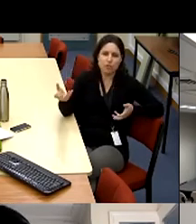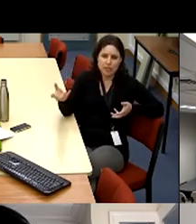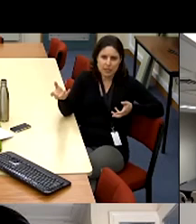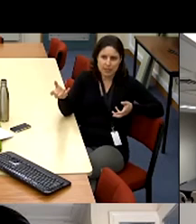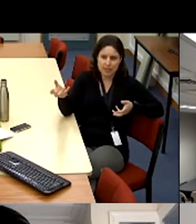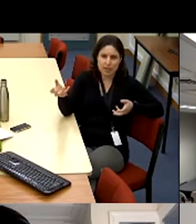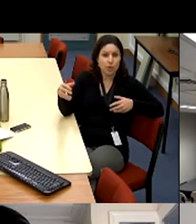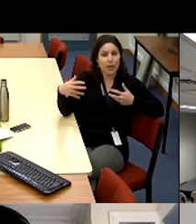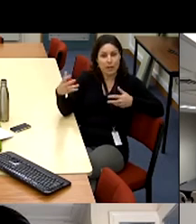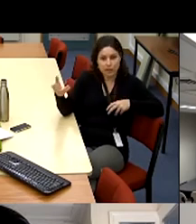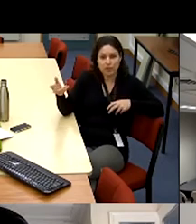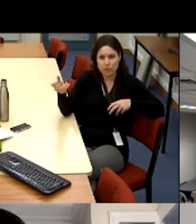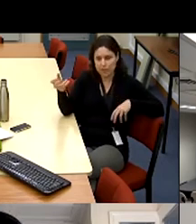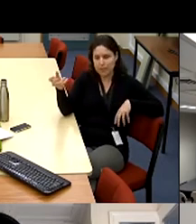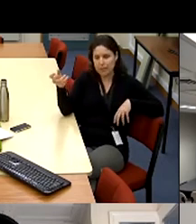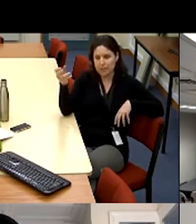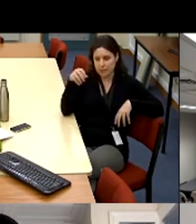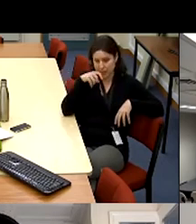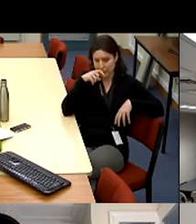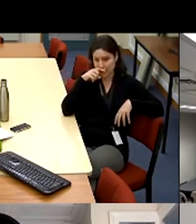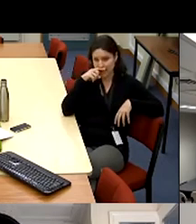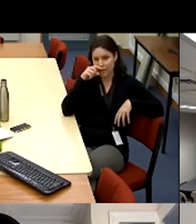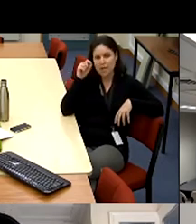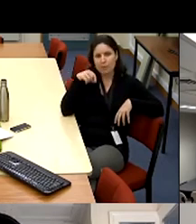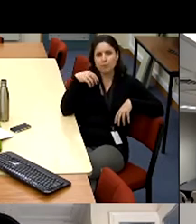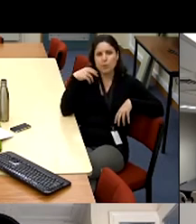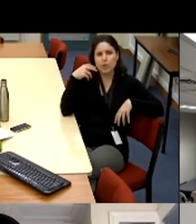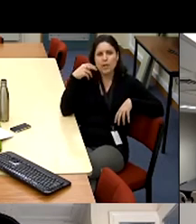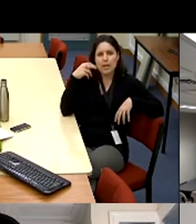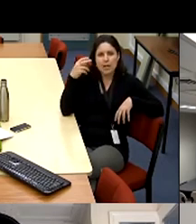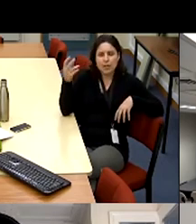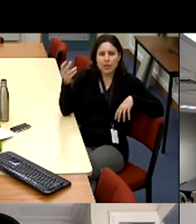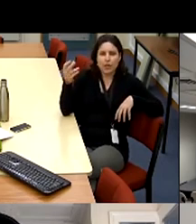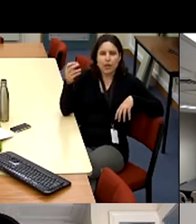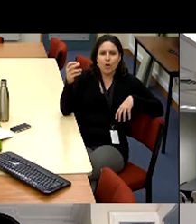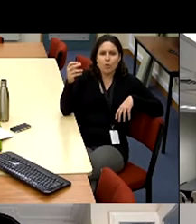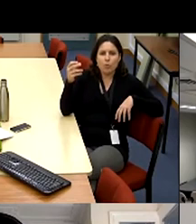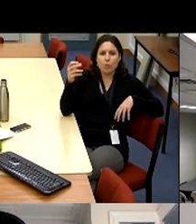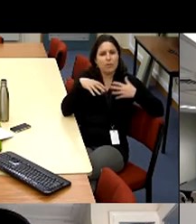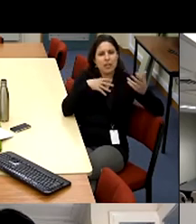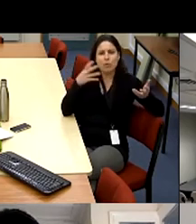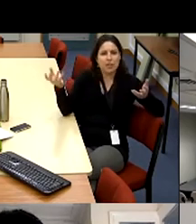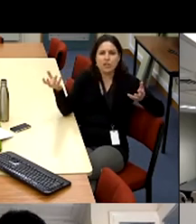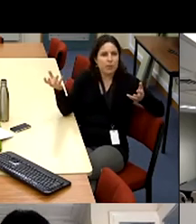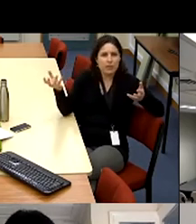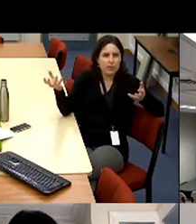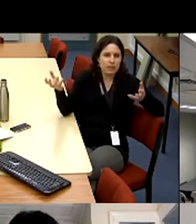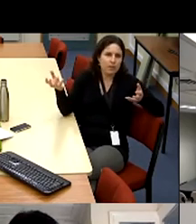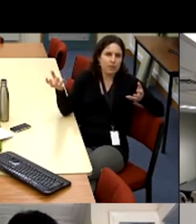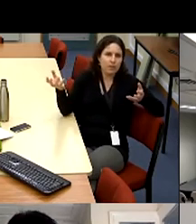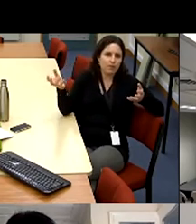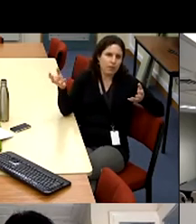are contributing to society or have contributed to society, but more, you know, what were they